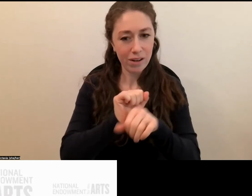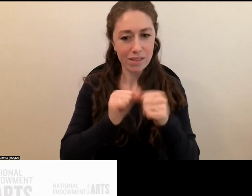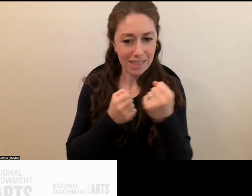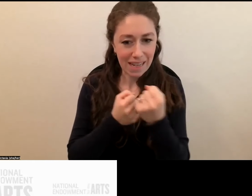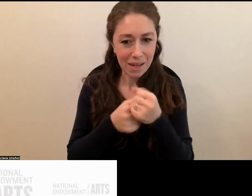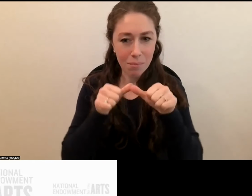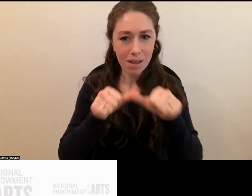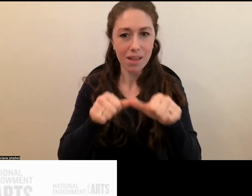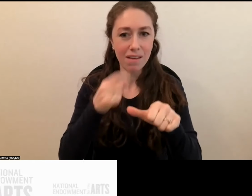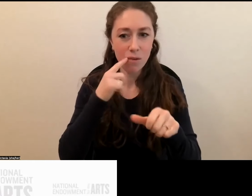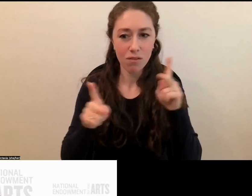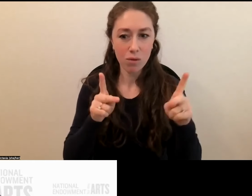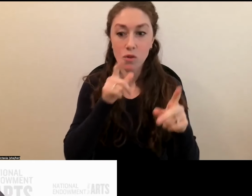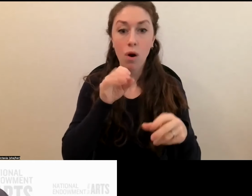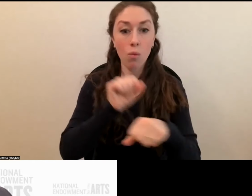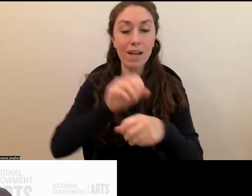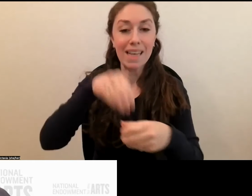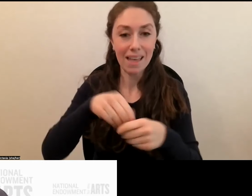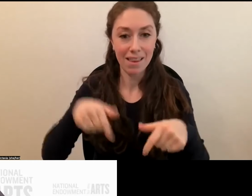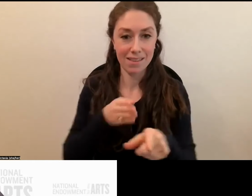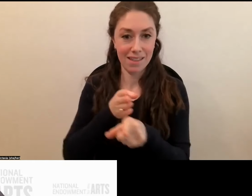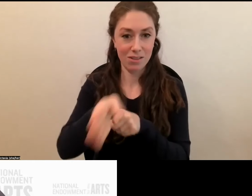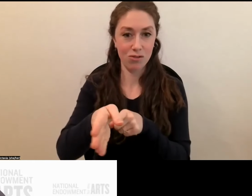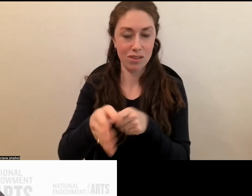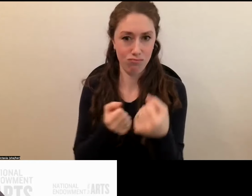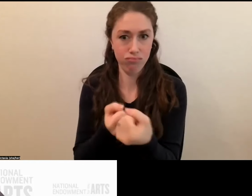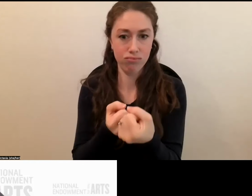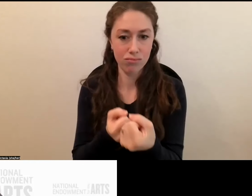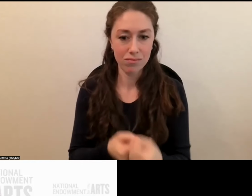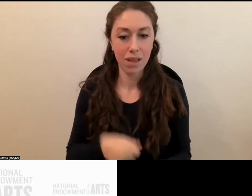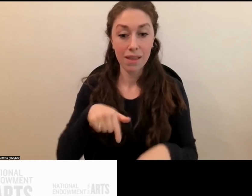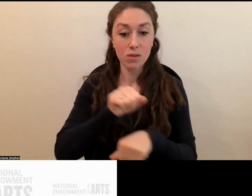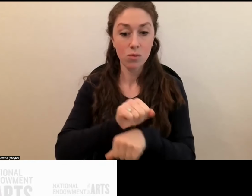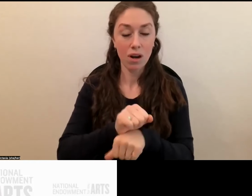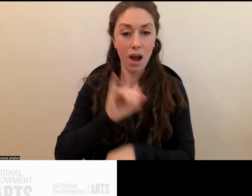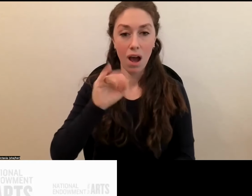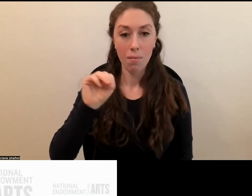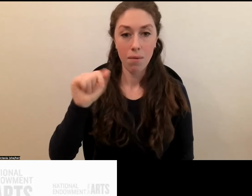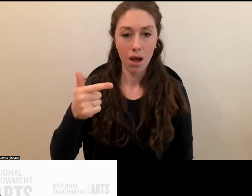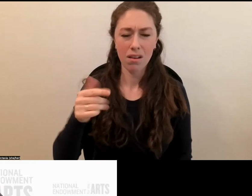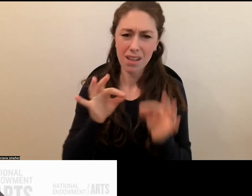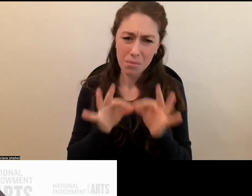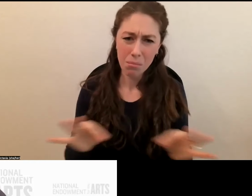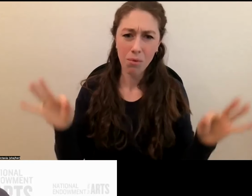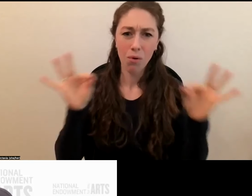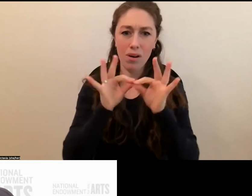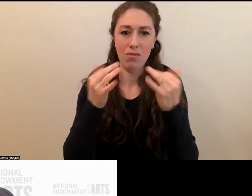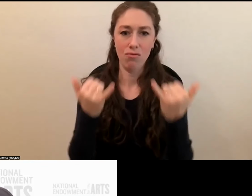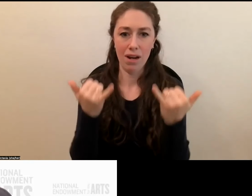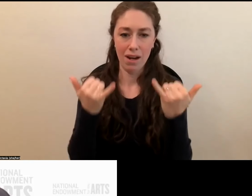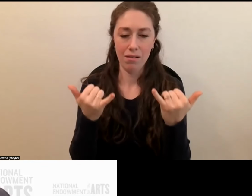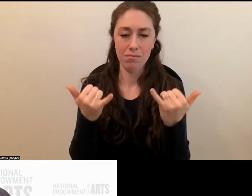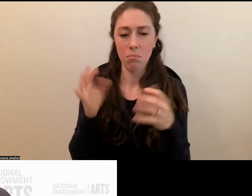individuals working in this industry. And this work of IMAG is critically important at this juncture in our